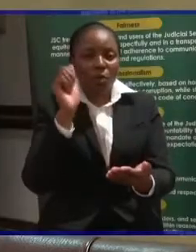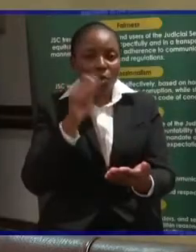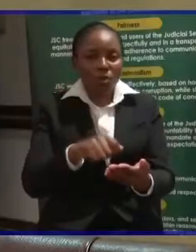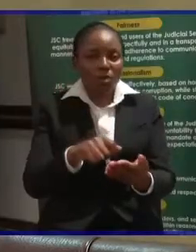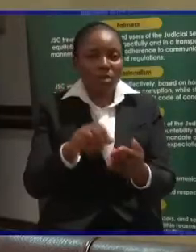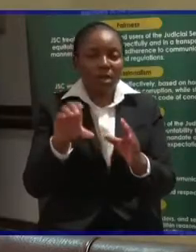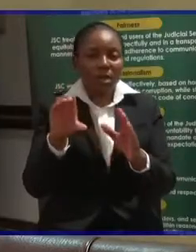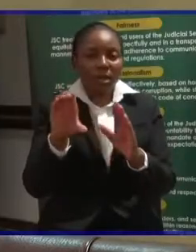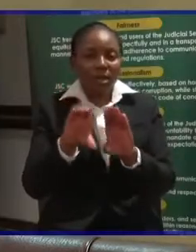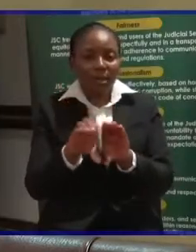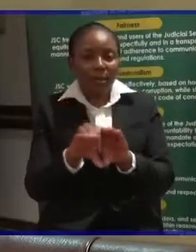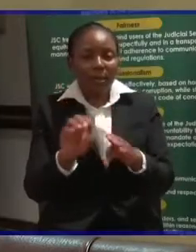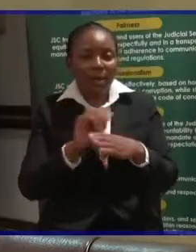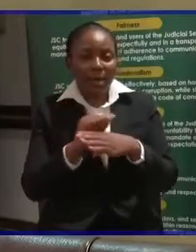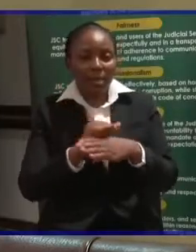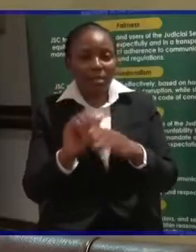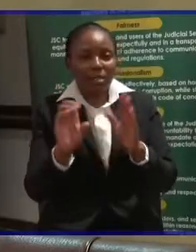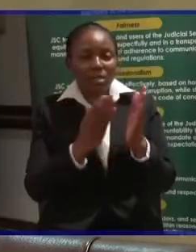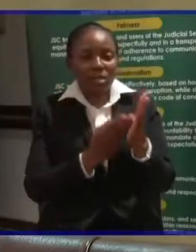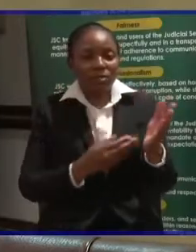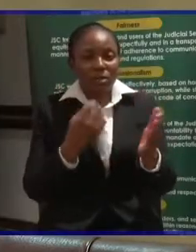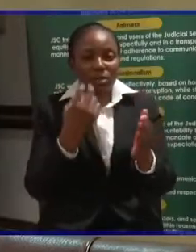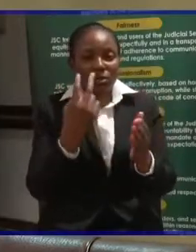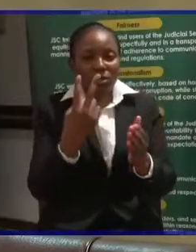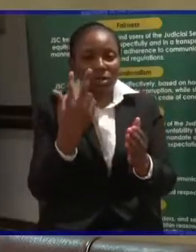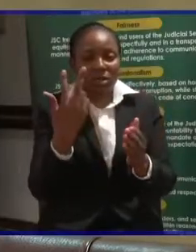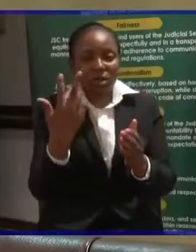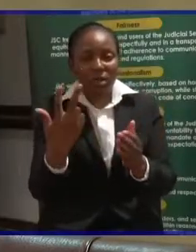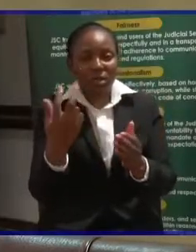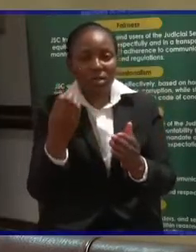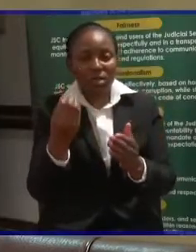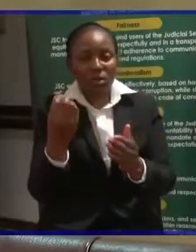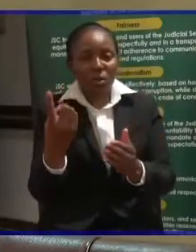Act, Chapter 2801?